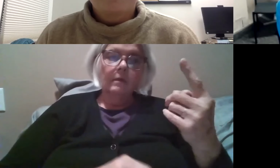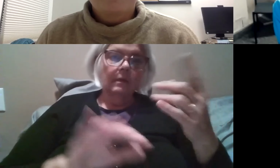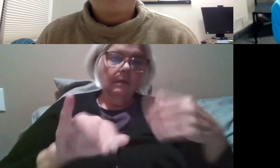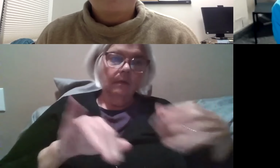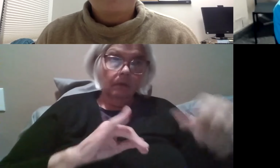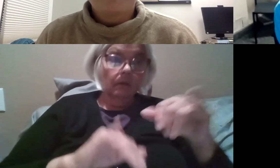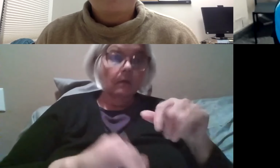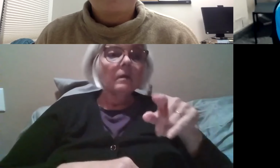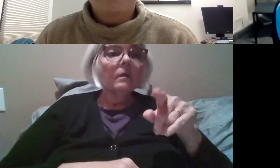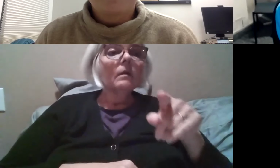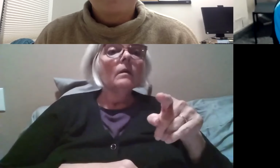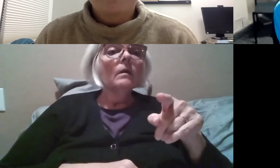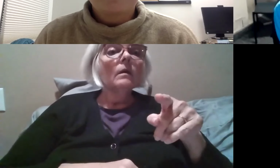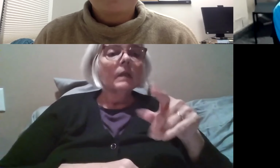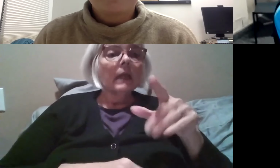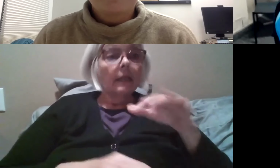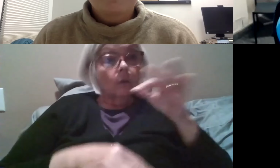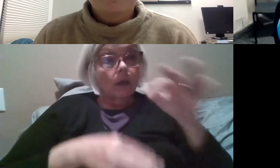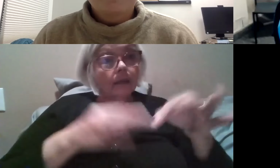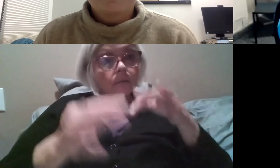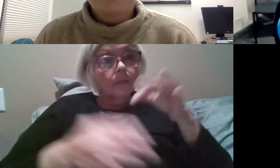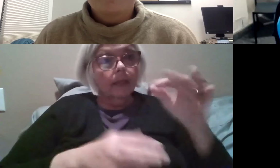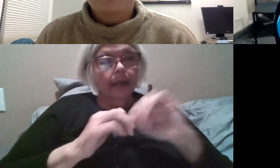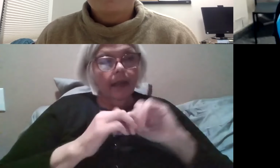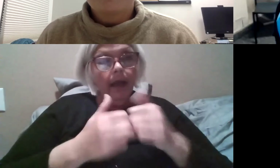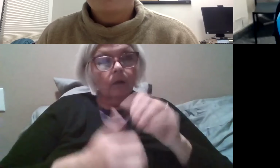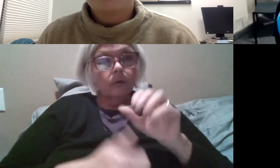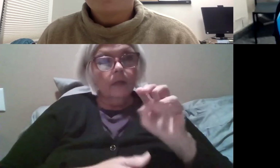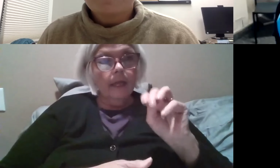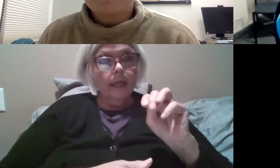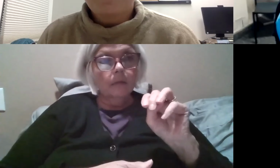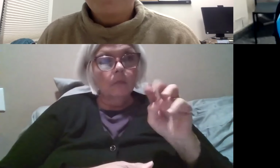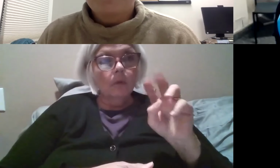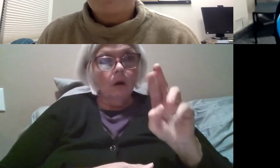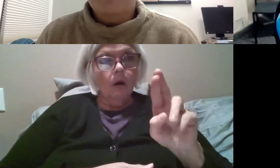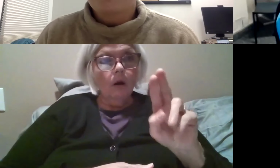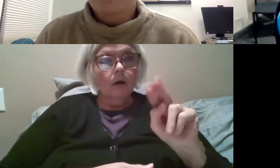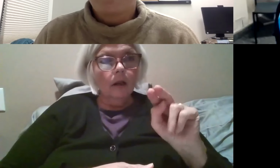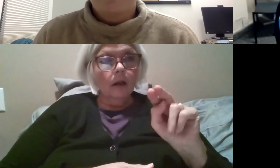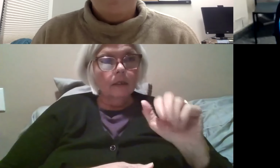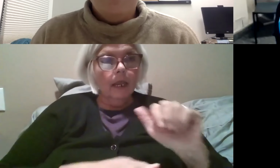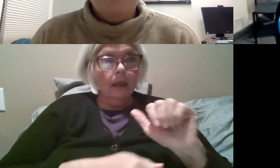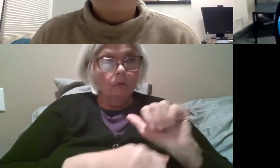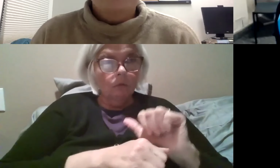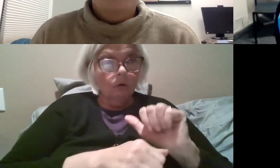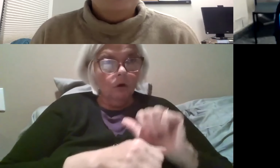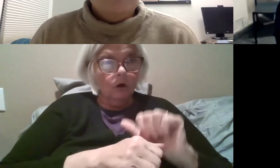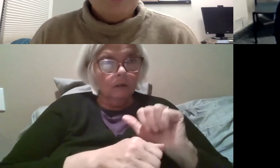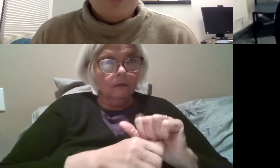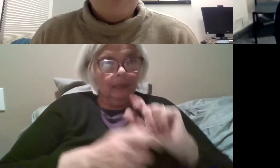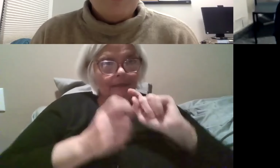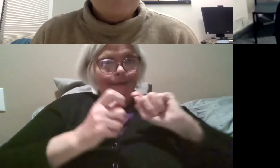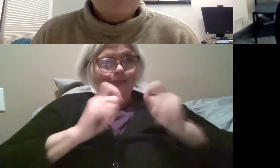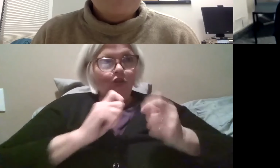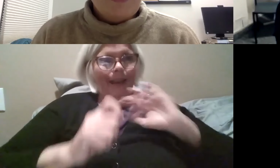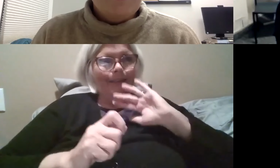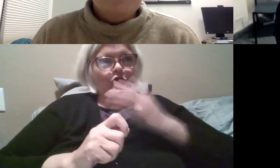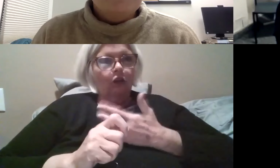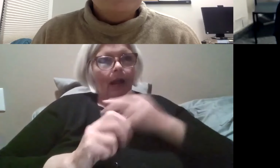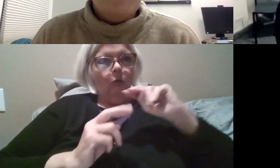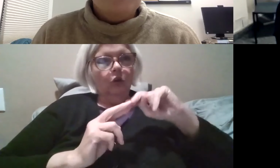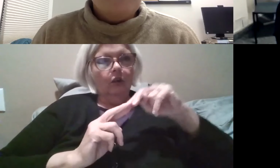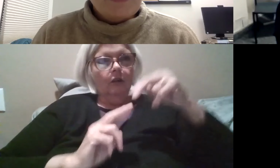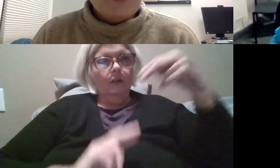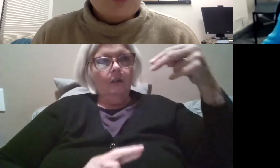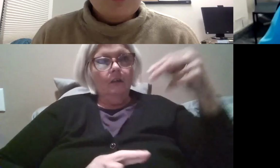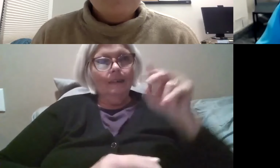how the mRNA works? Does it alter the DNA in the body? So, no, mRNA